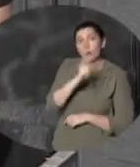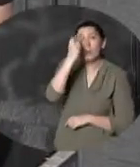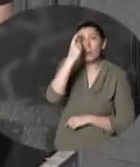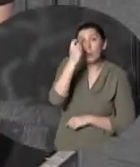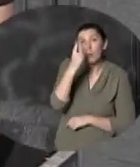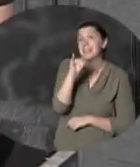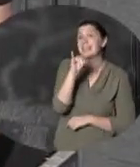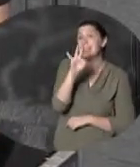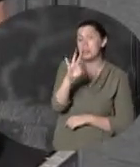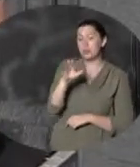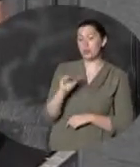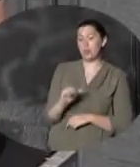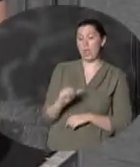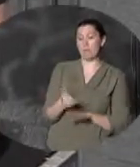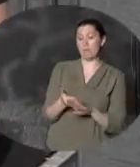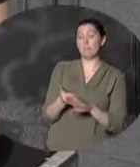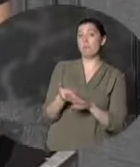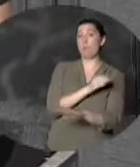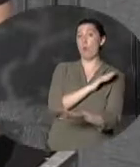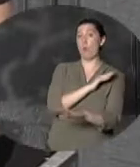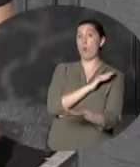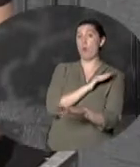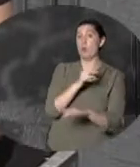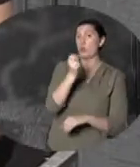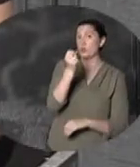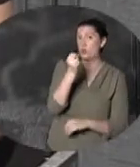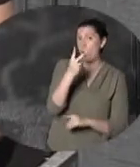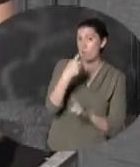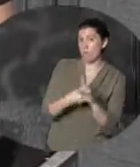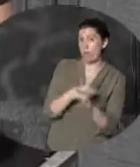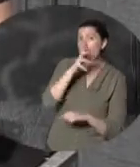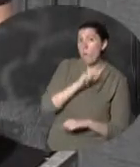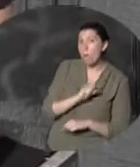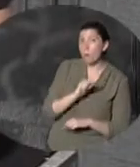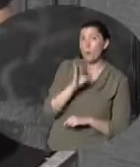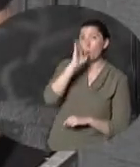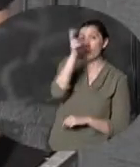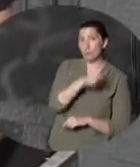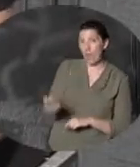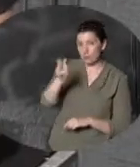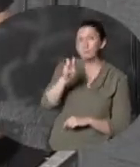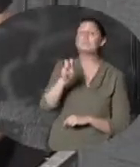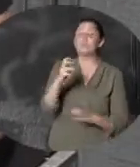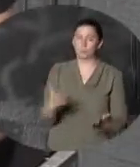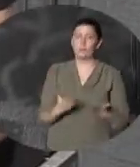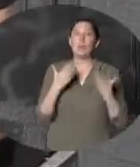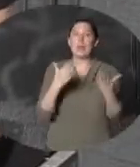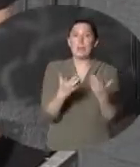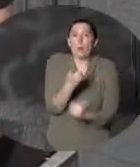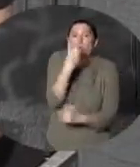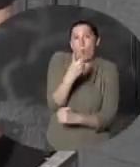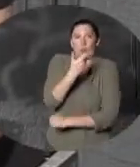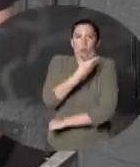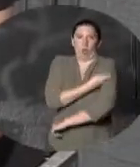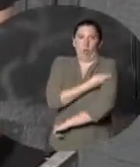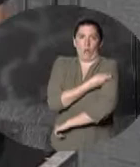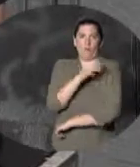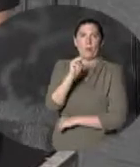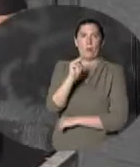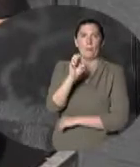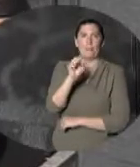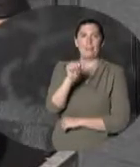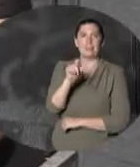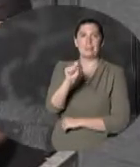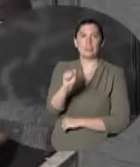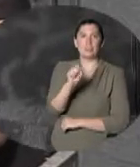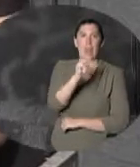Any child before they reach 12 months who's going to travel, we recommend that they receive at least 1 dose of the measles vaccine, the